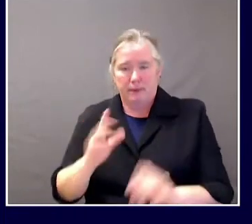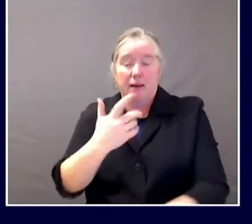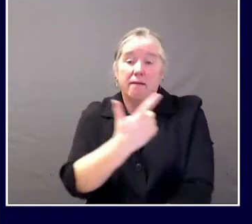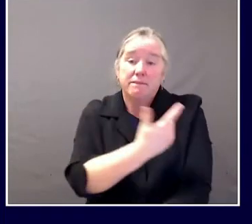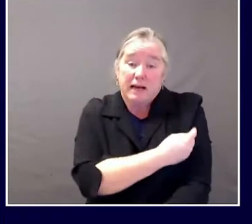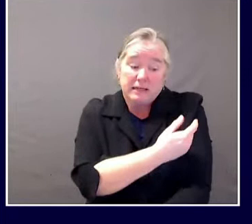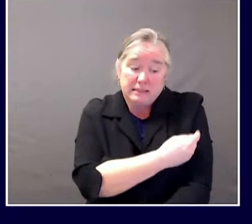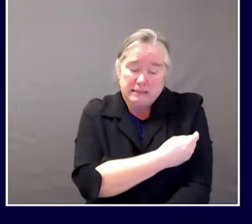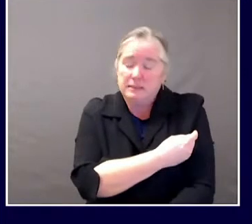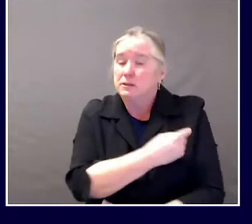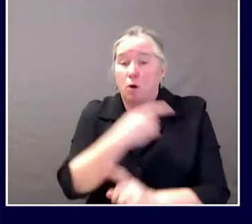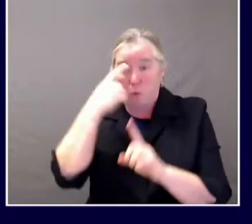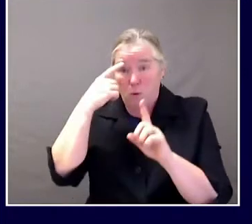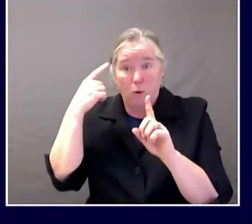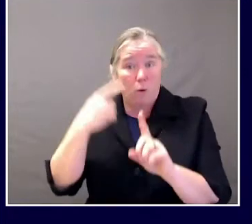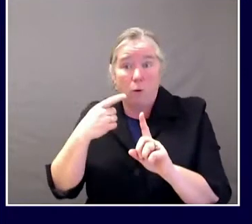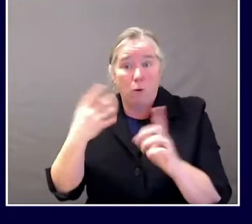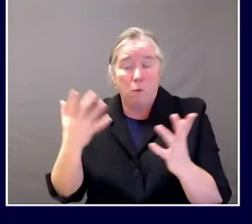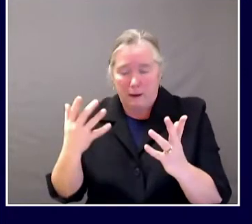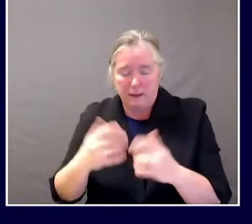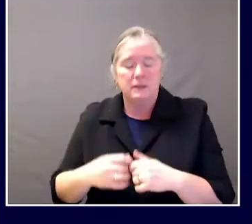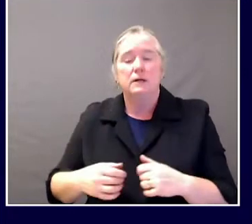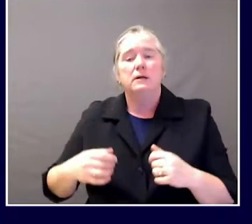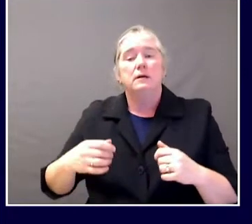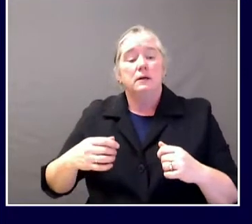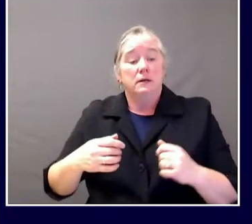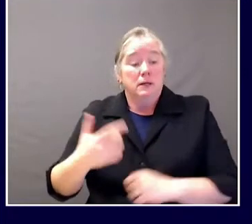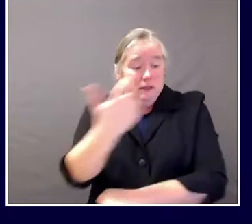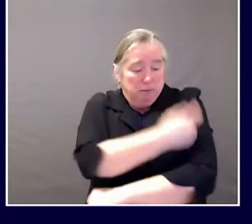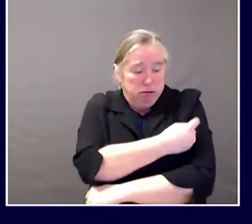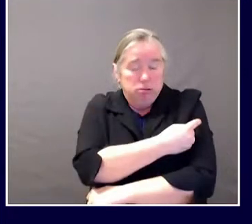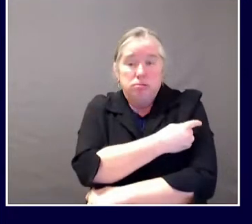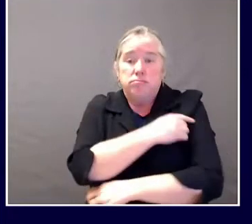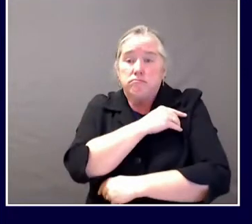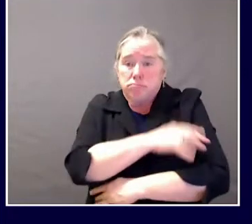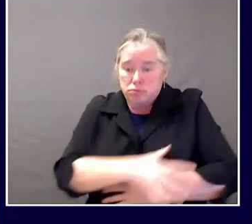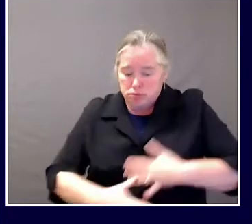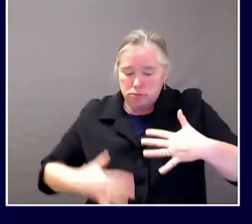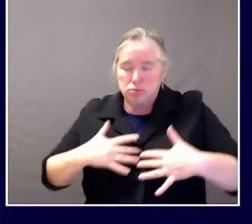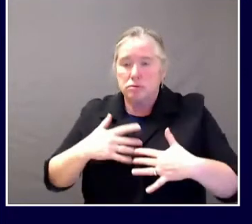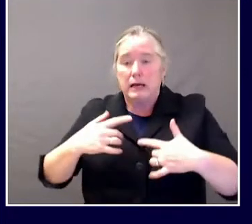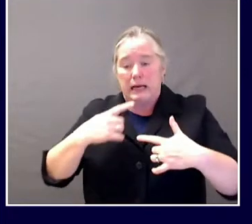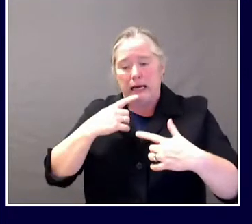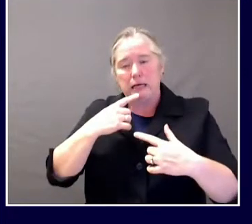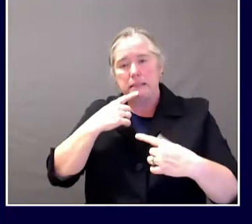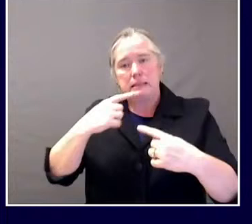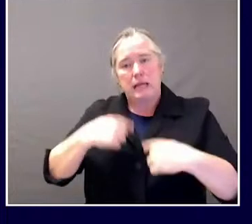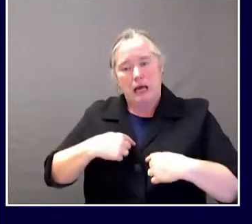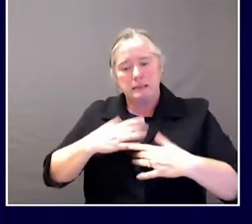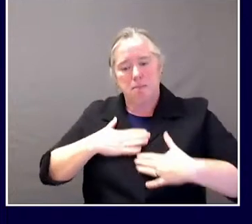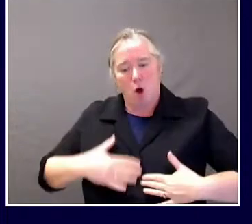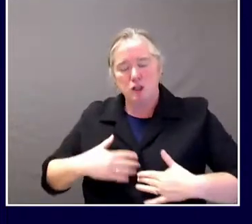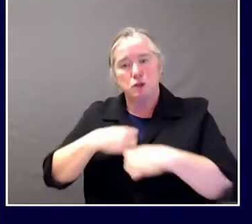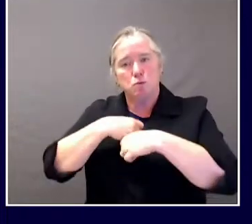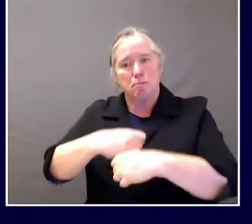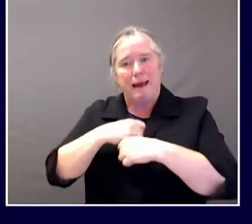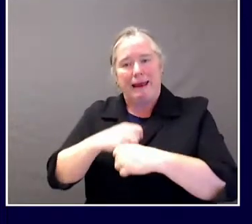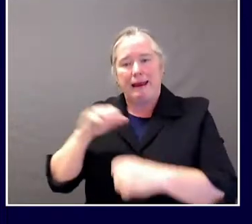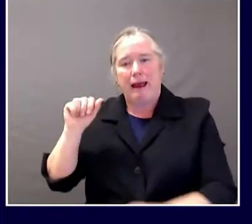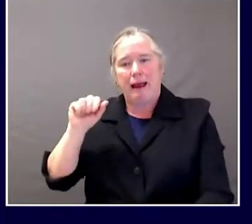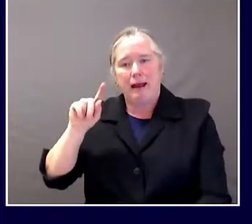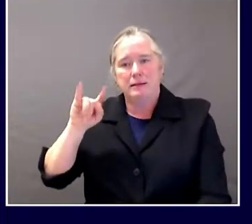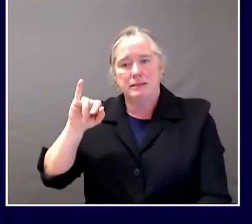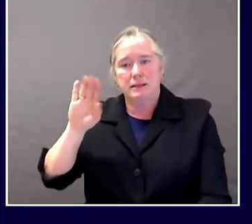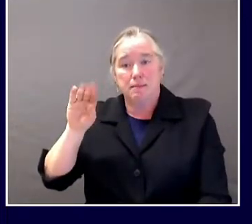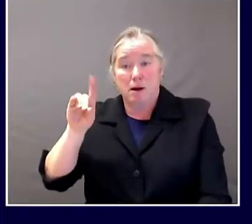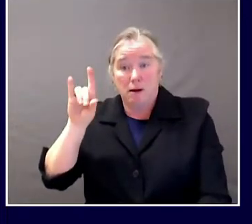to stimulate your own body to produce antibodies. If we then later run a lab test to